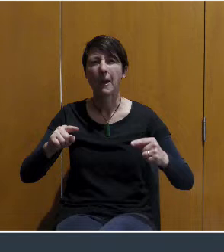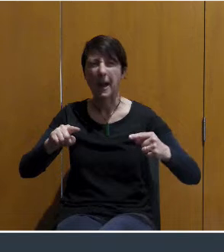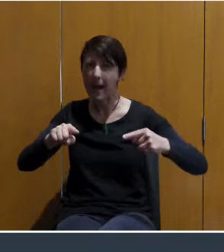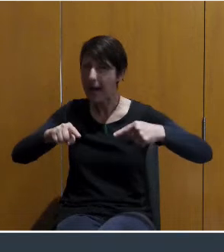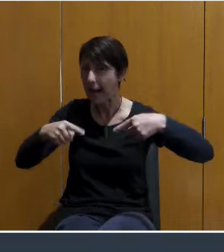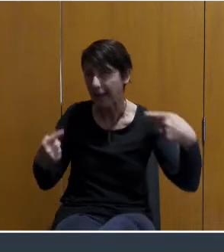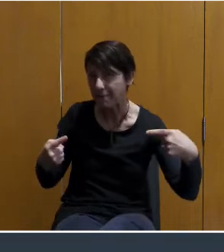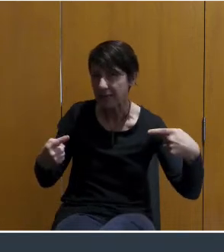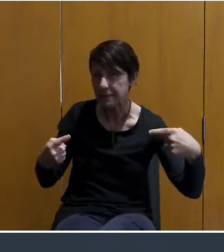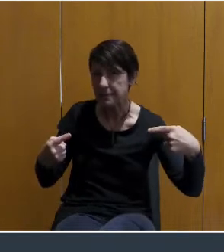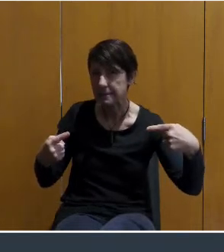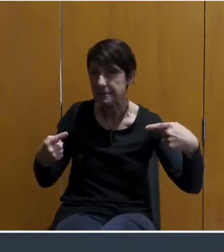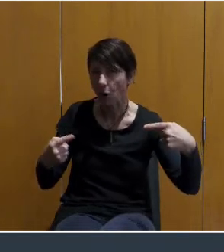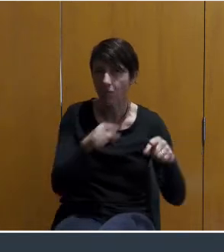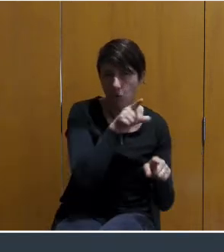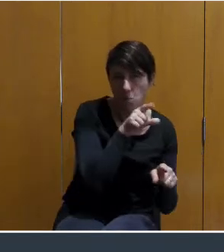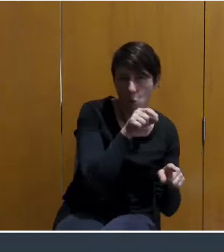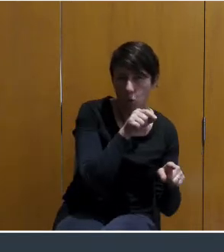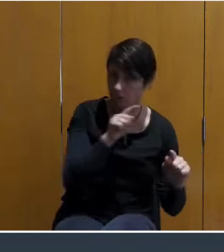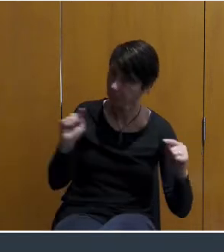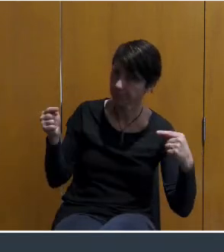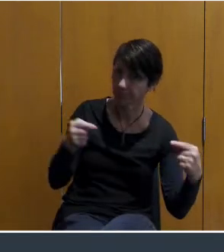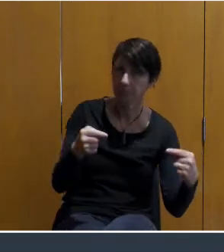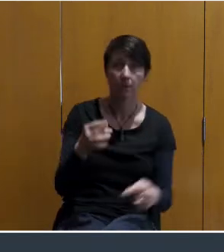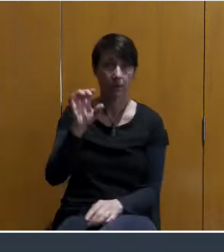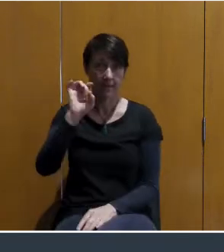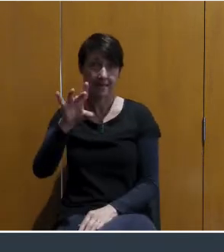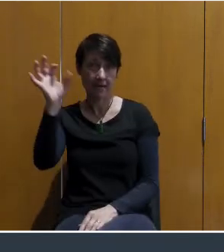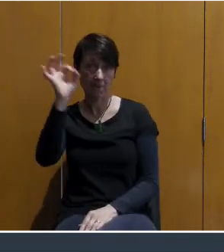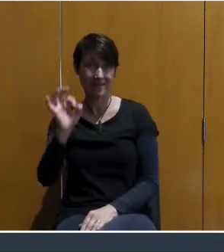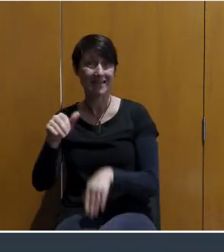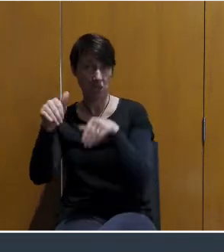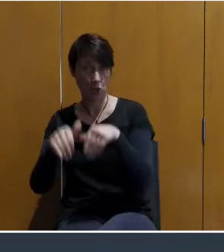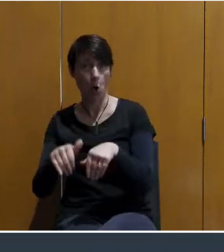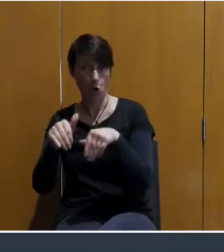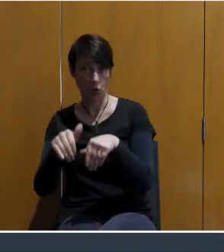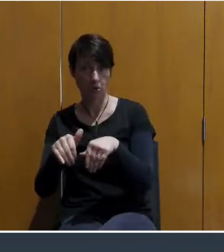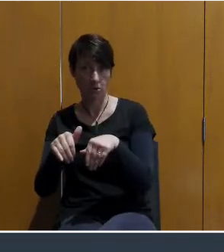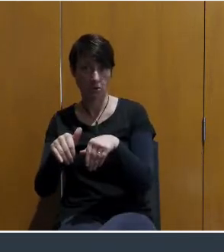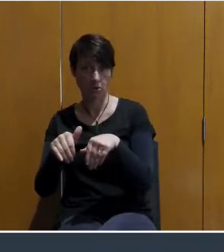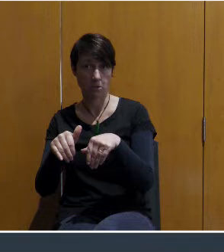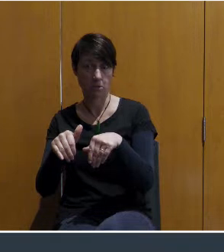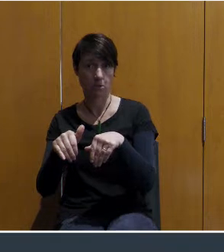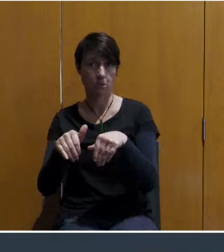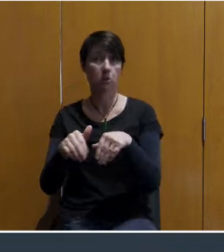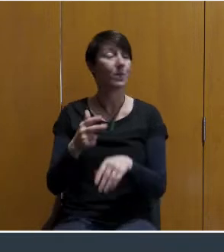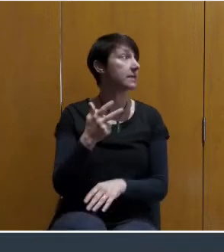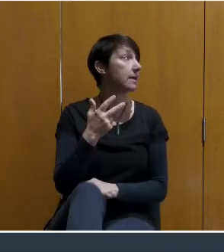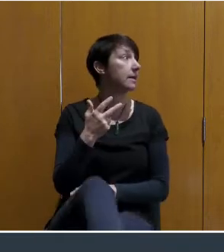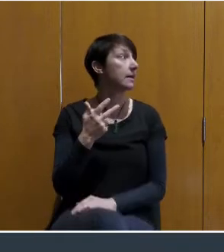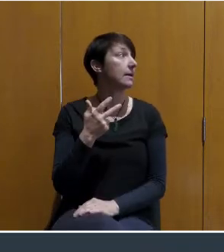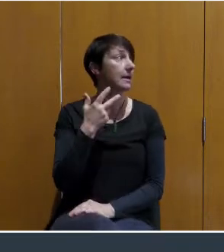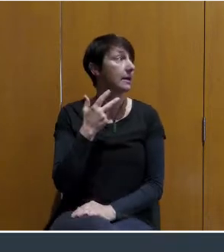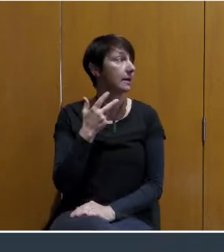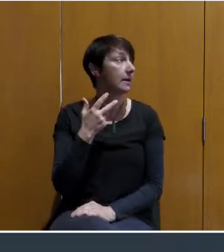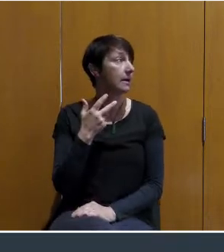are dogs. Of course, 40% 40 out of the 88 a cat, oh no, percentage are